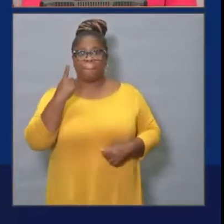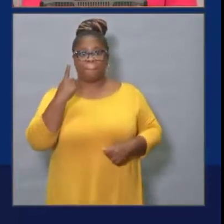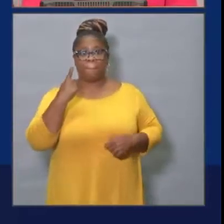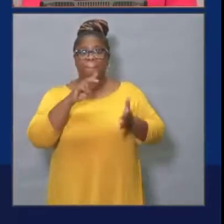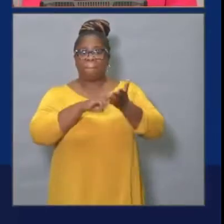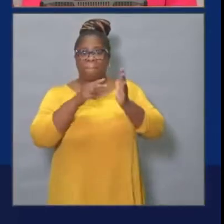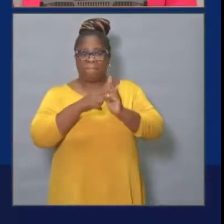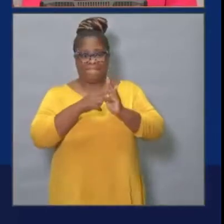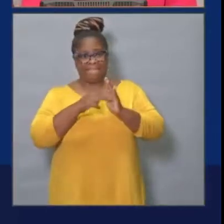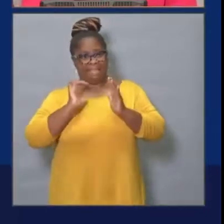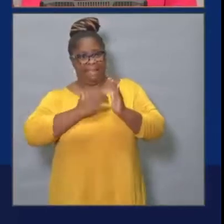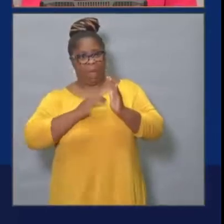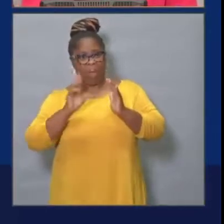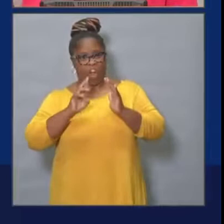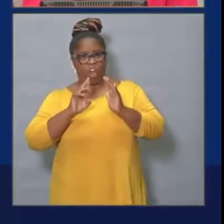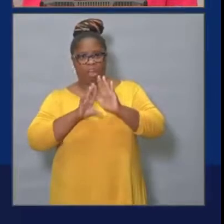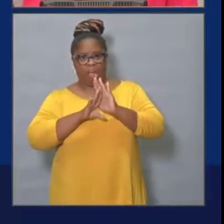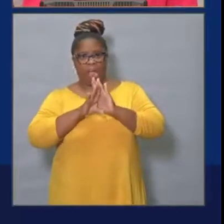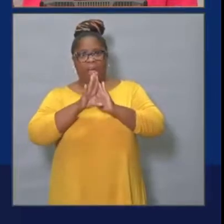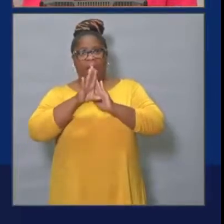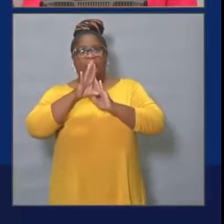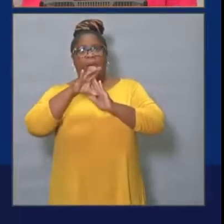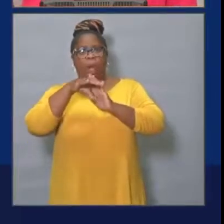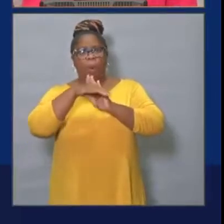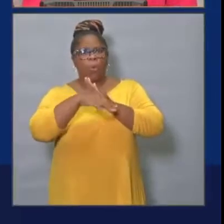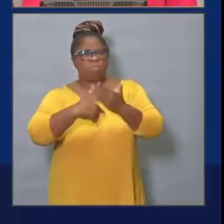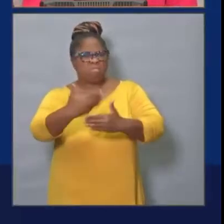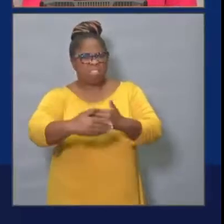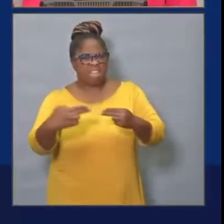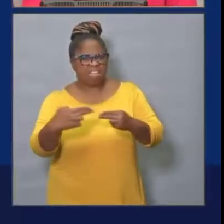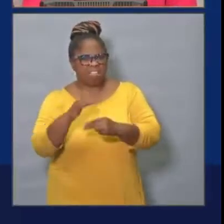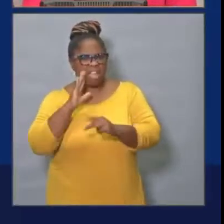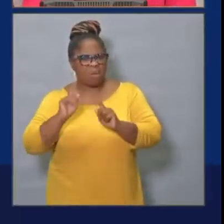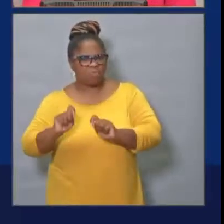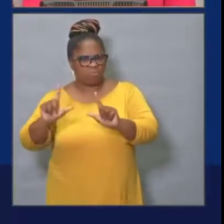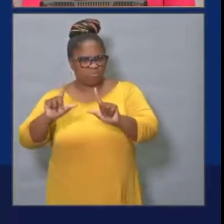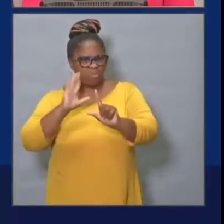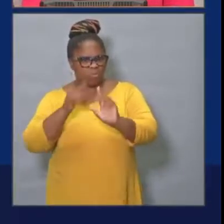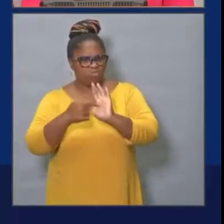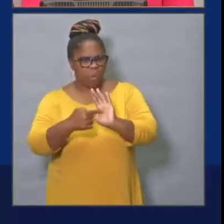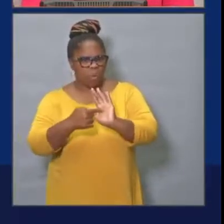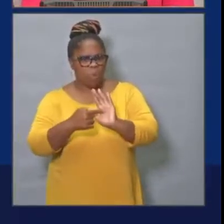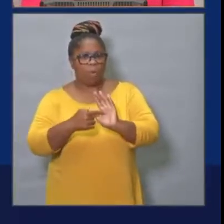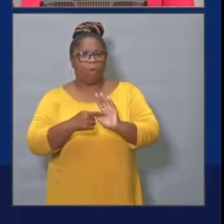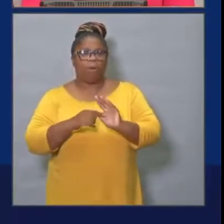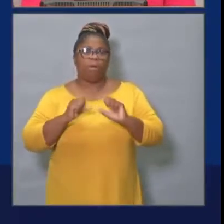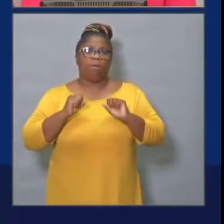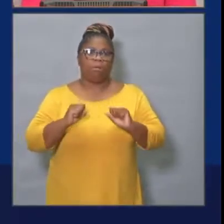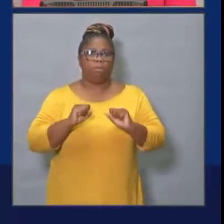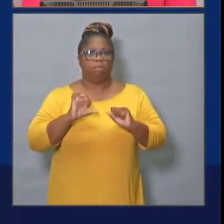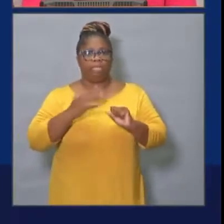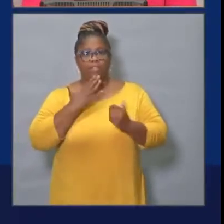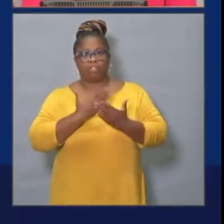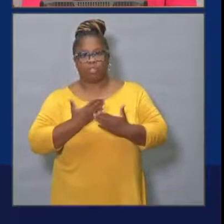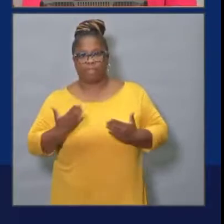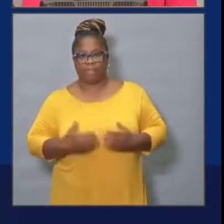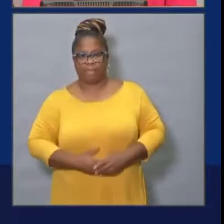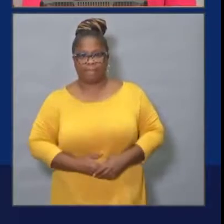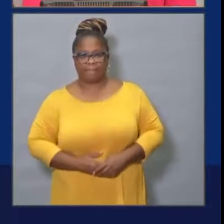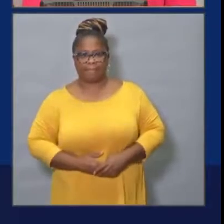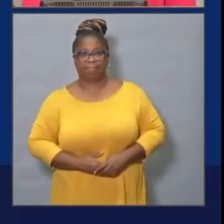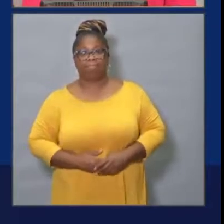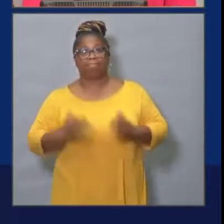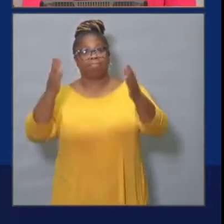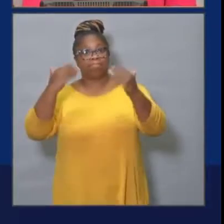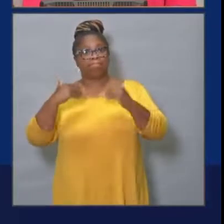up. It went back down as shown on the next slide. This is a good thing. The next slide shows the